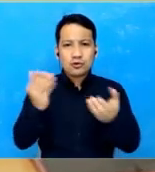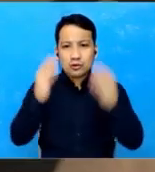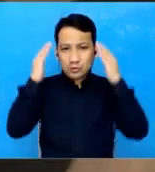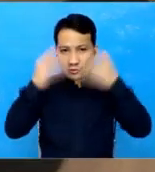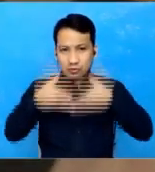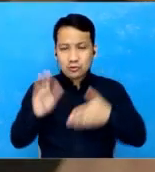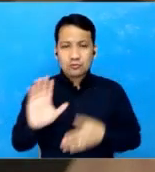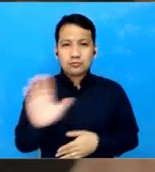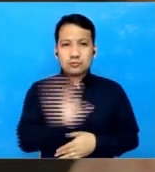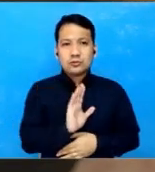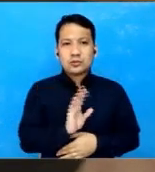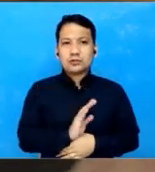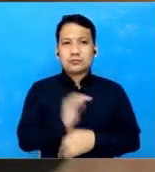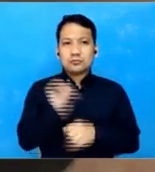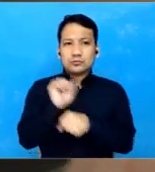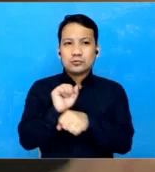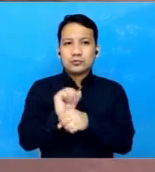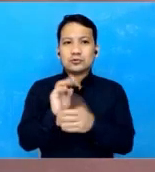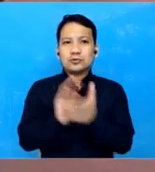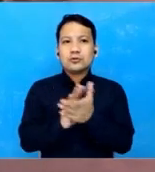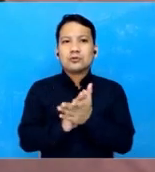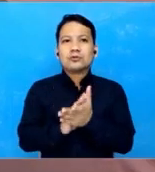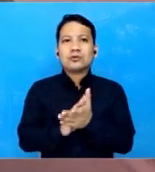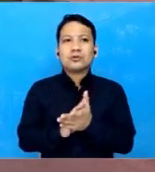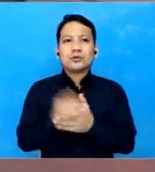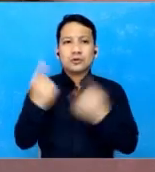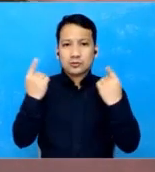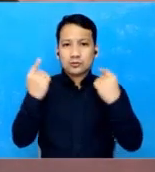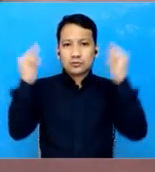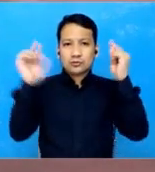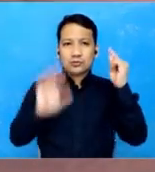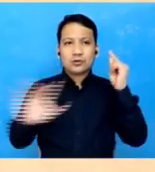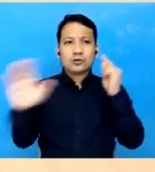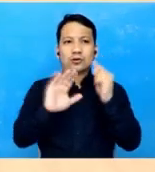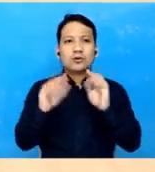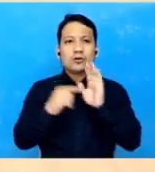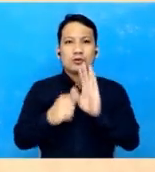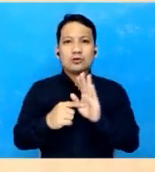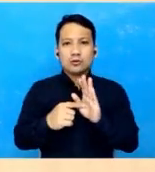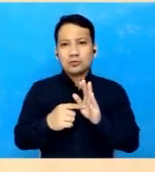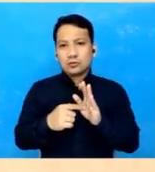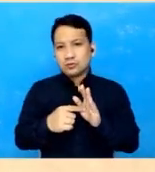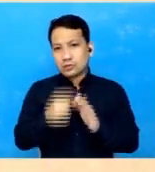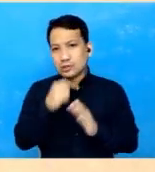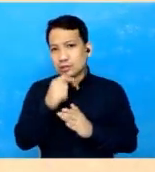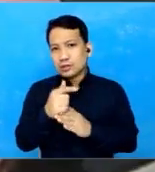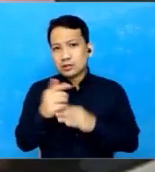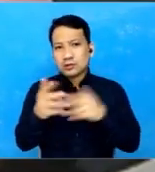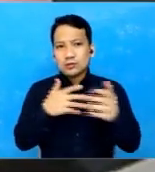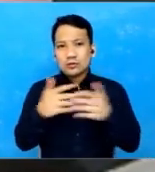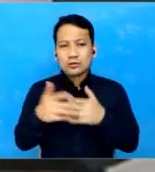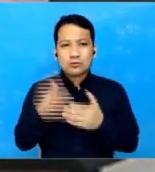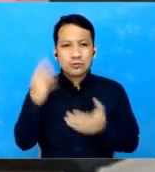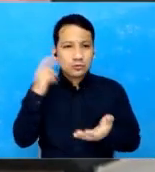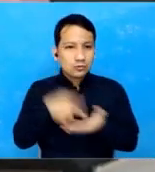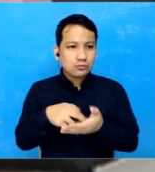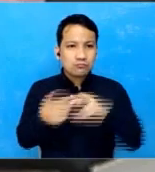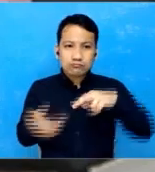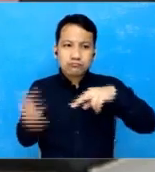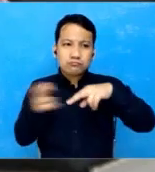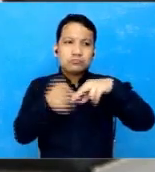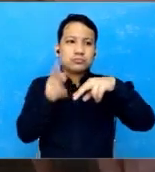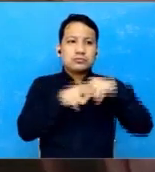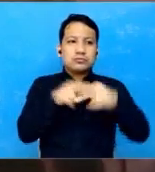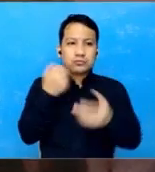remote schools. We have also succeeded, and this is a matter of record, in increasing the salaries and